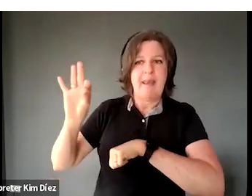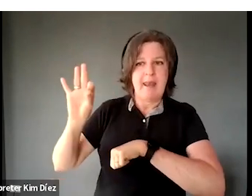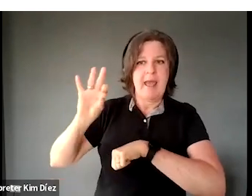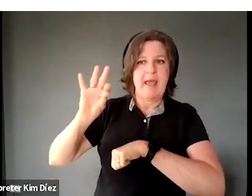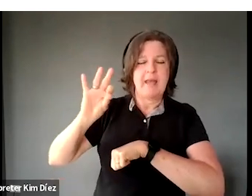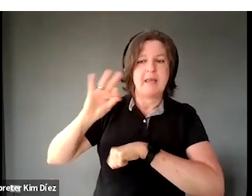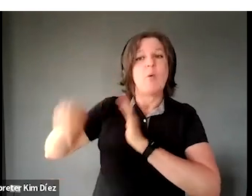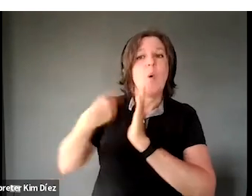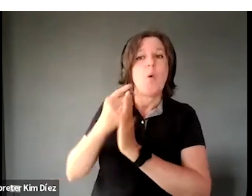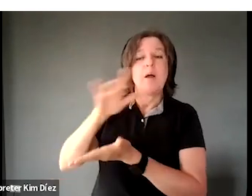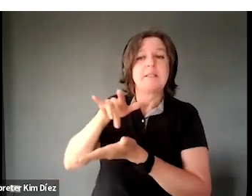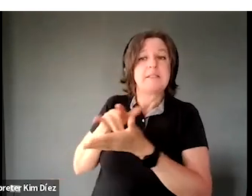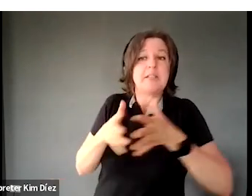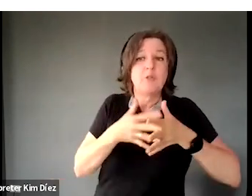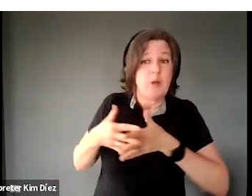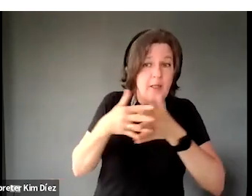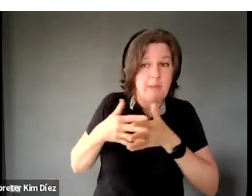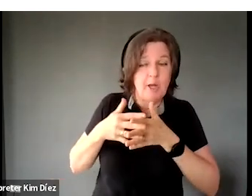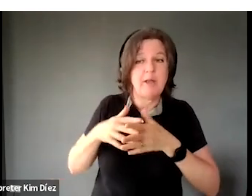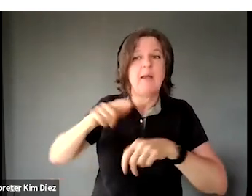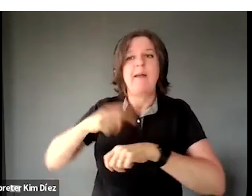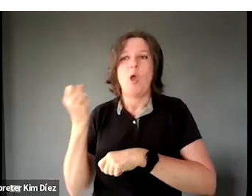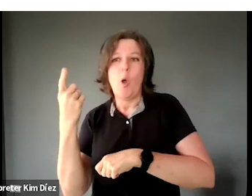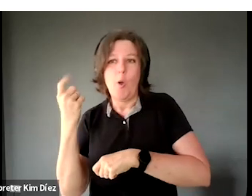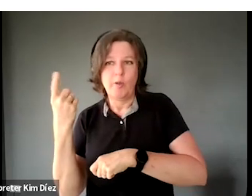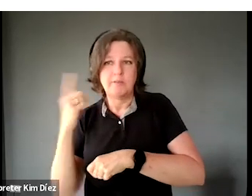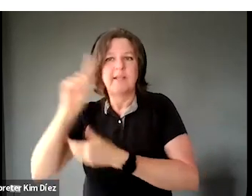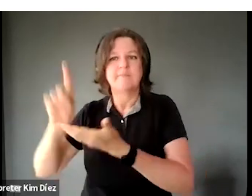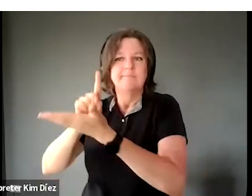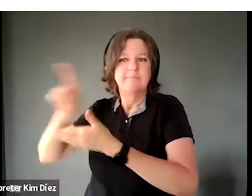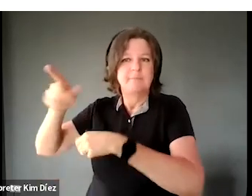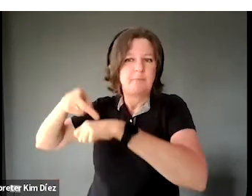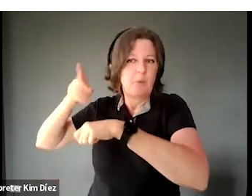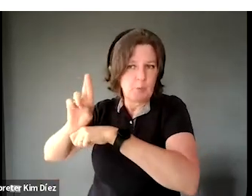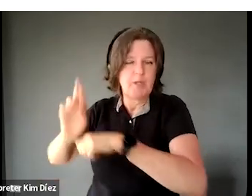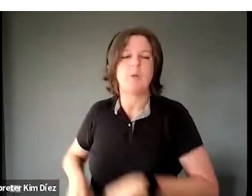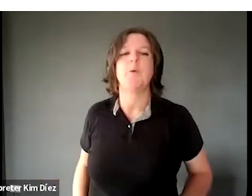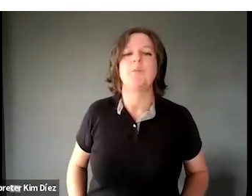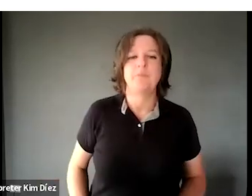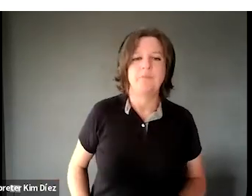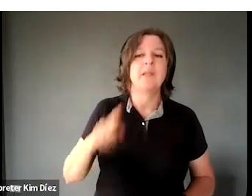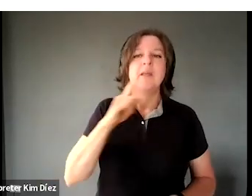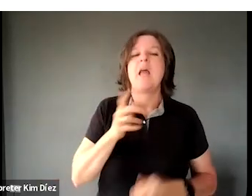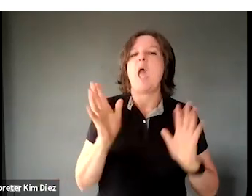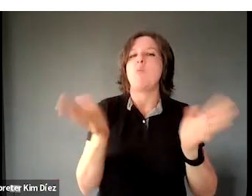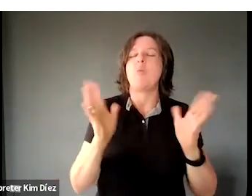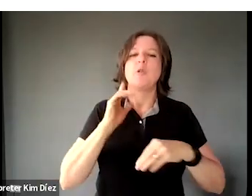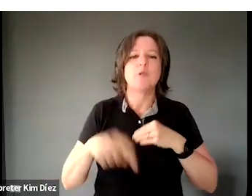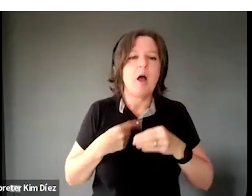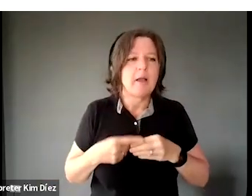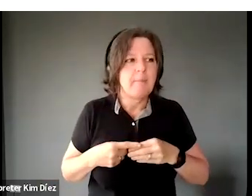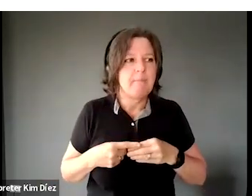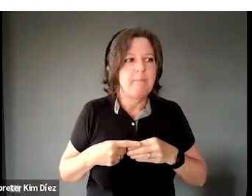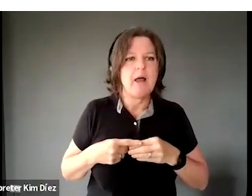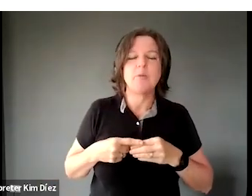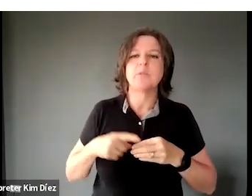on July 12th, 9 a.m. Central America time. And I hope,